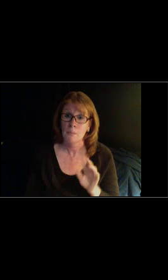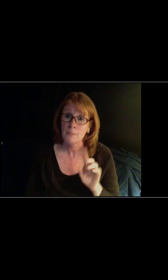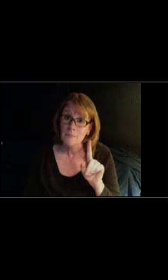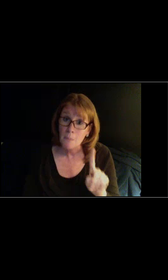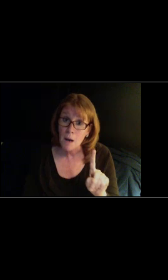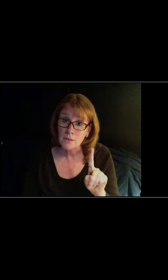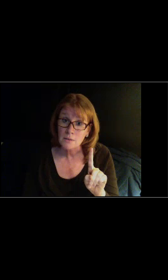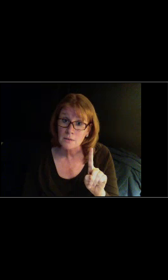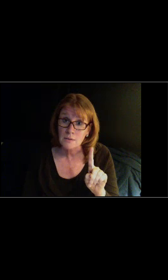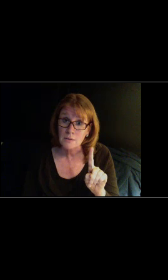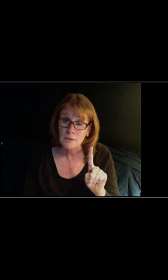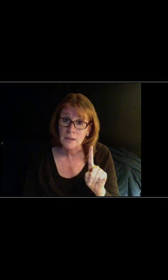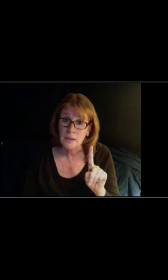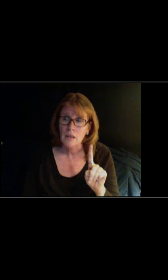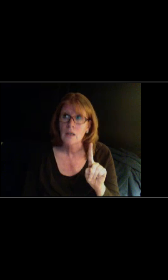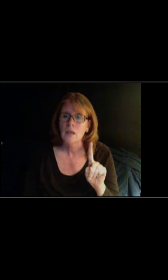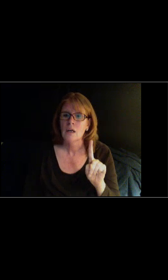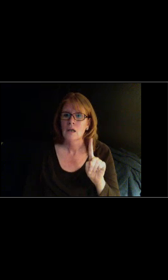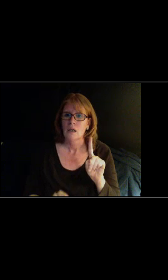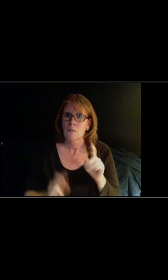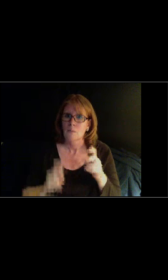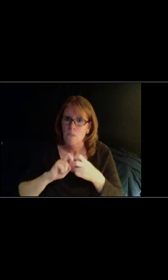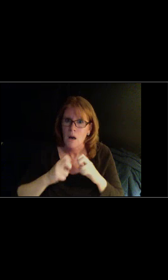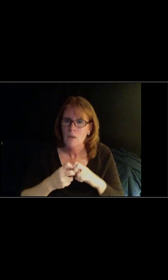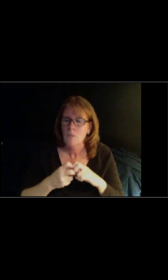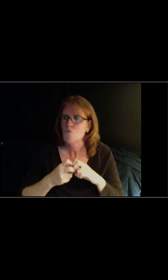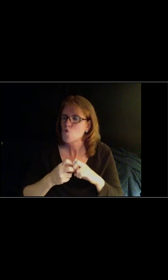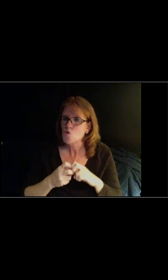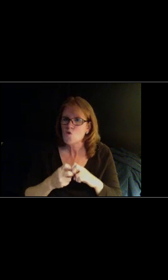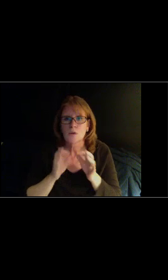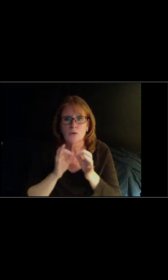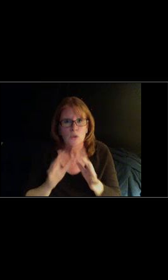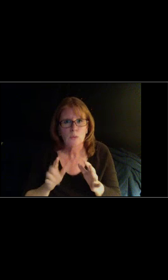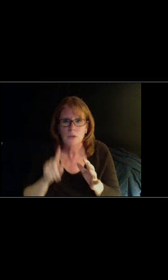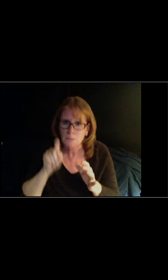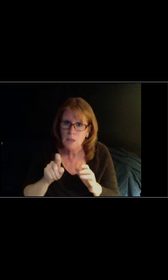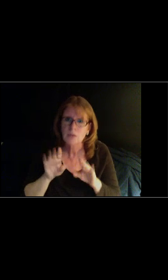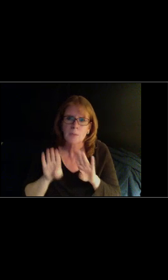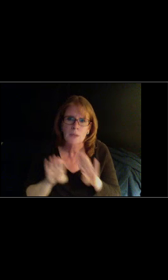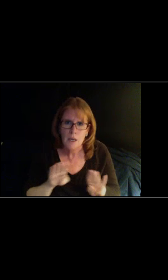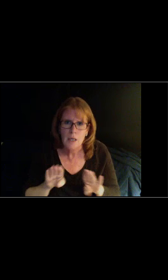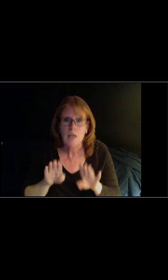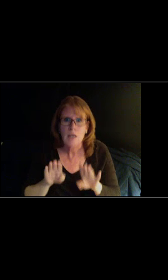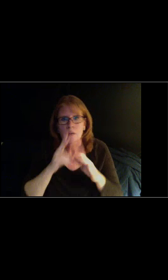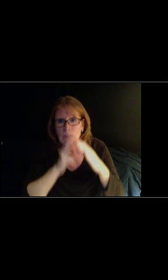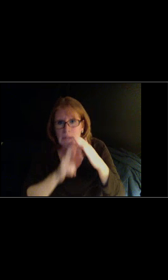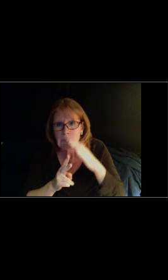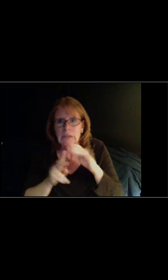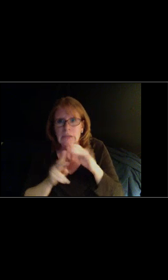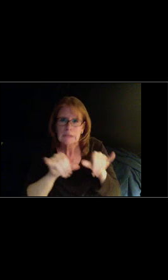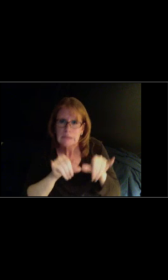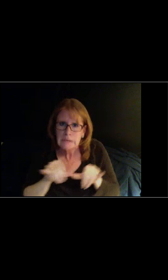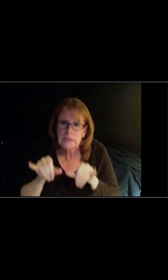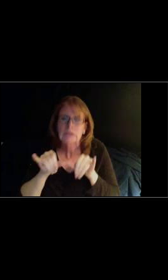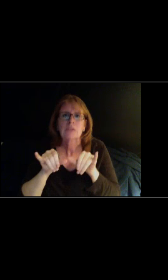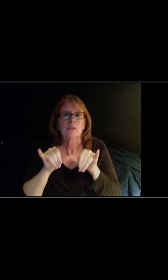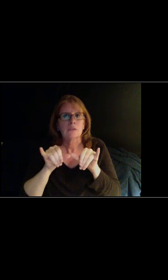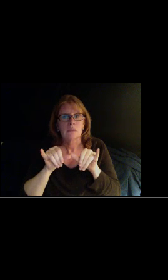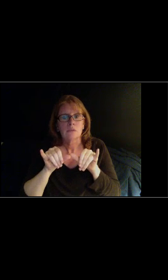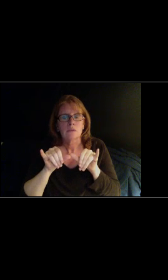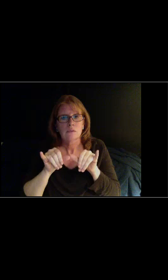following Angelelli, if we say our role, the most problematic issue of our role is telling one person what the other